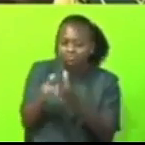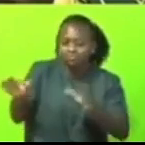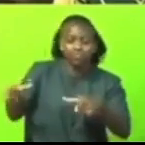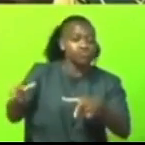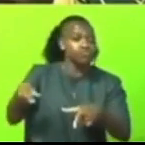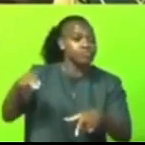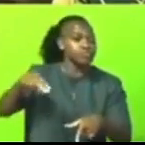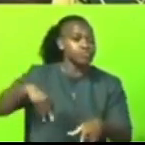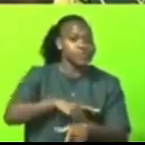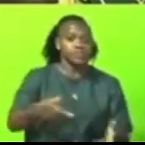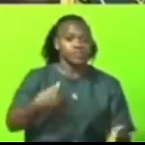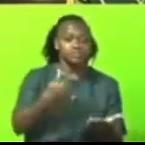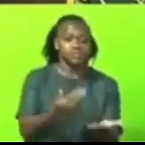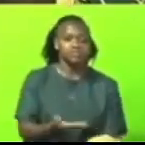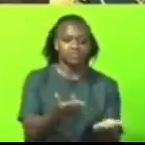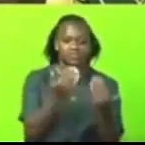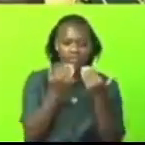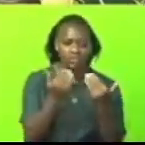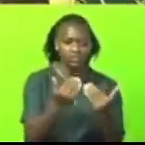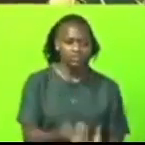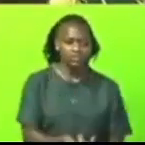Speaker I so submit thank you